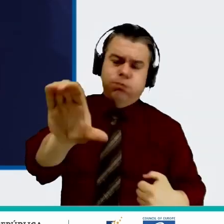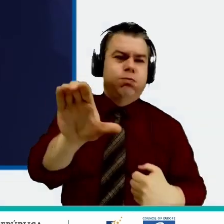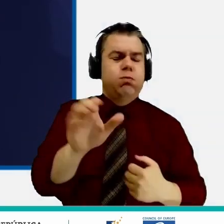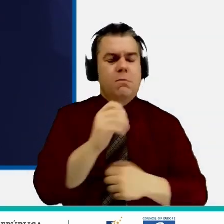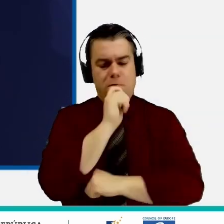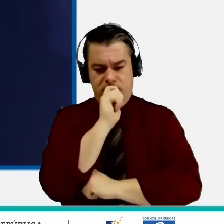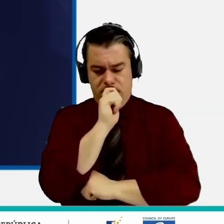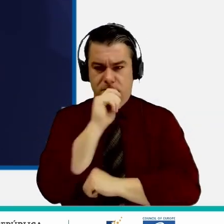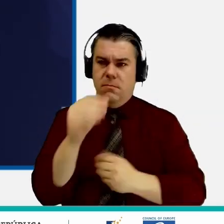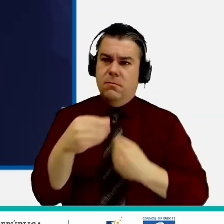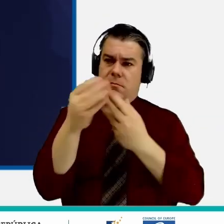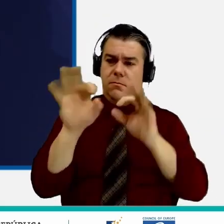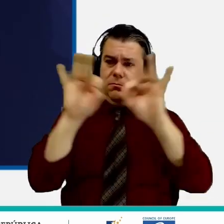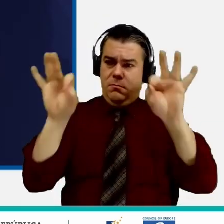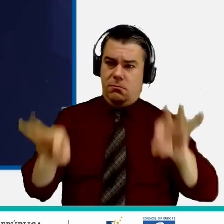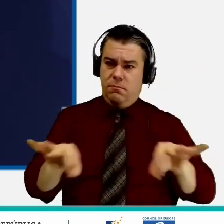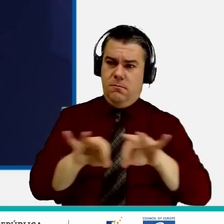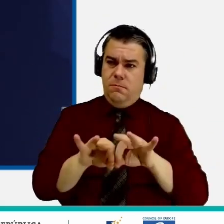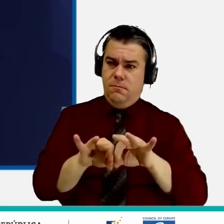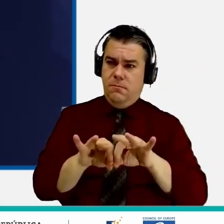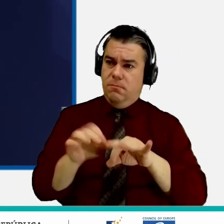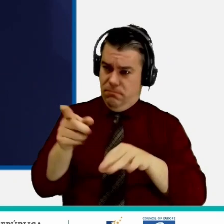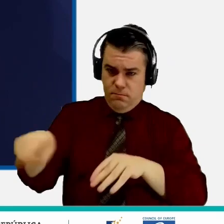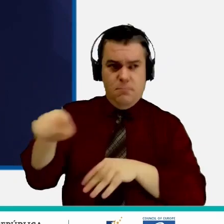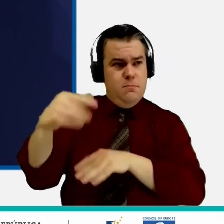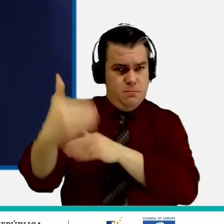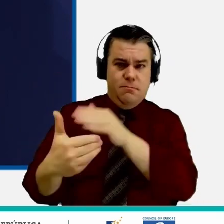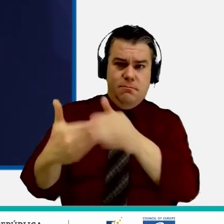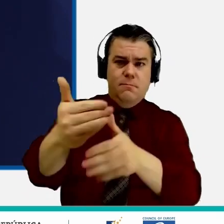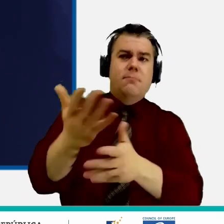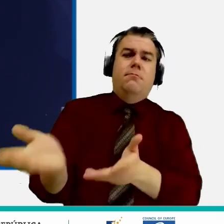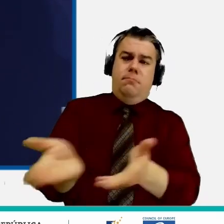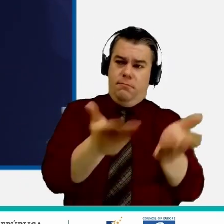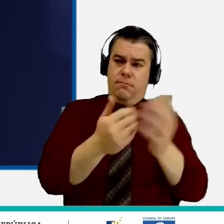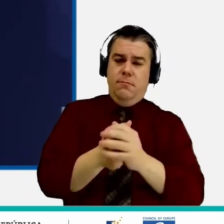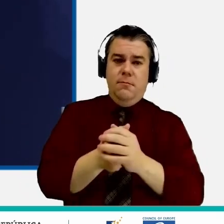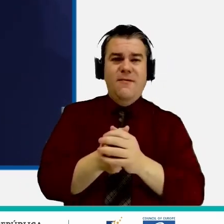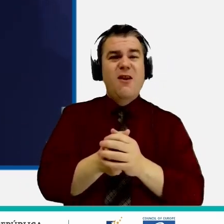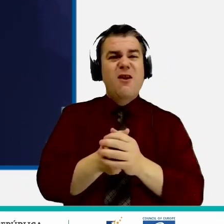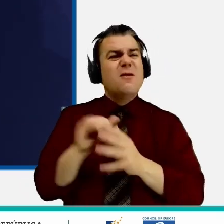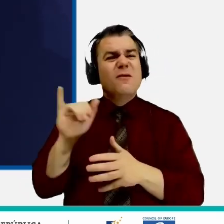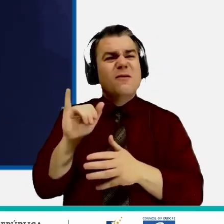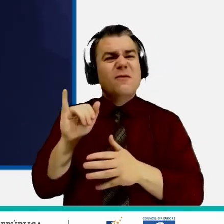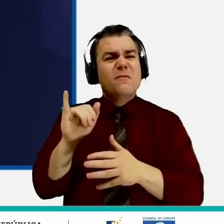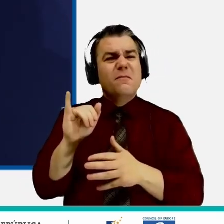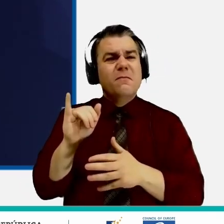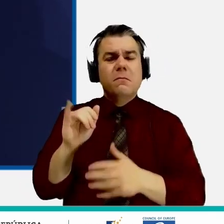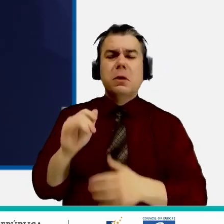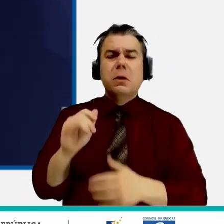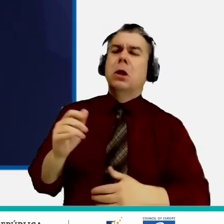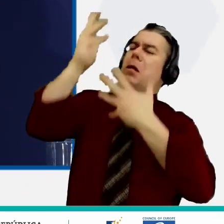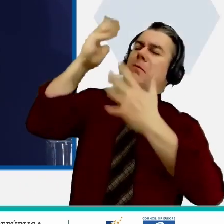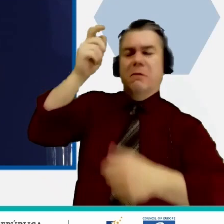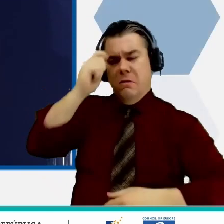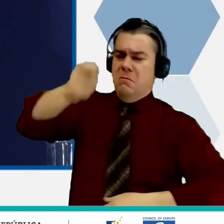can act, and this also means reduce bureaucracy. Reduce bureaucracy to really create that space